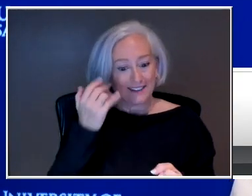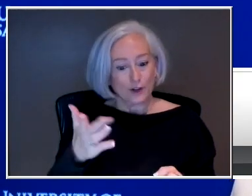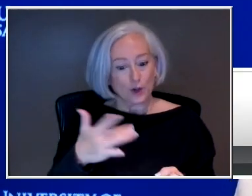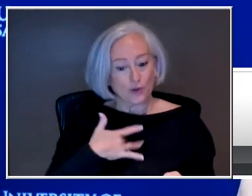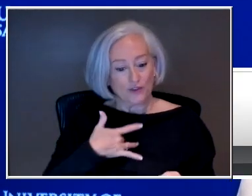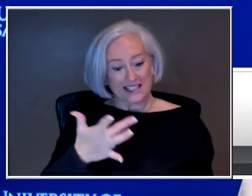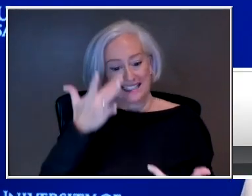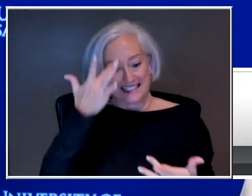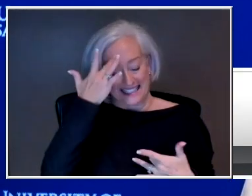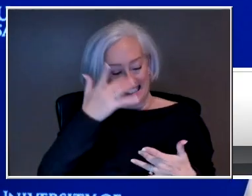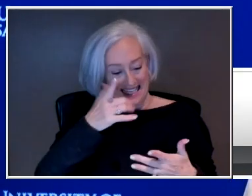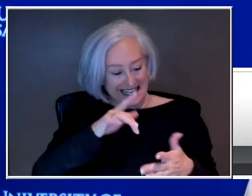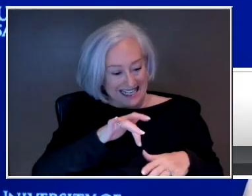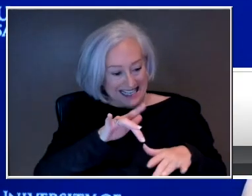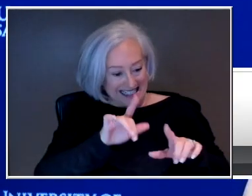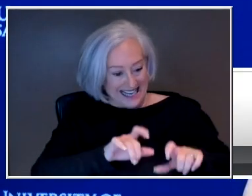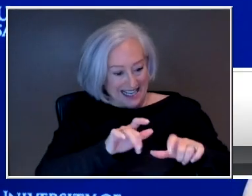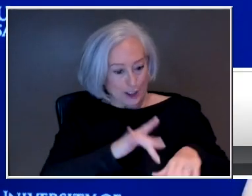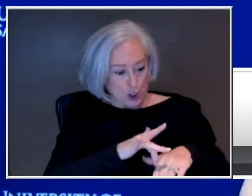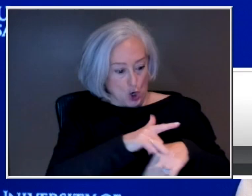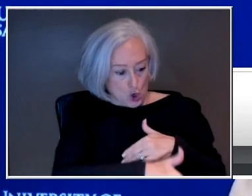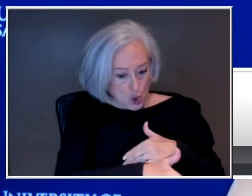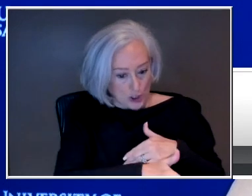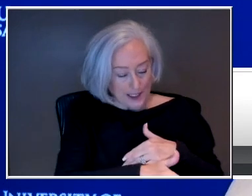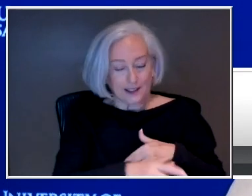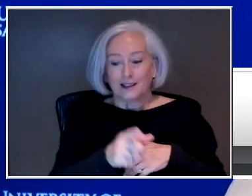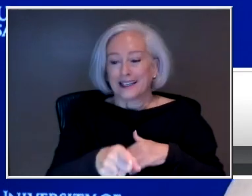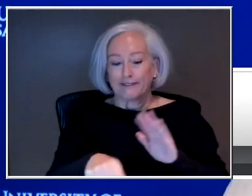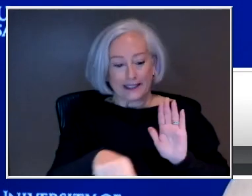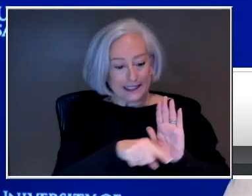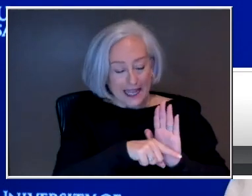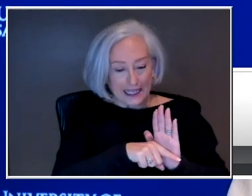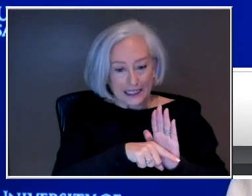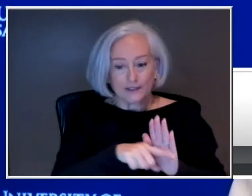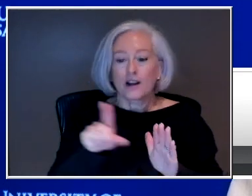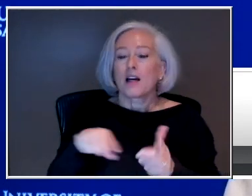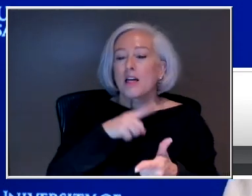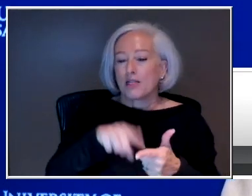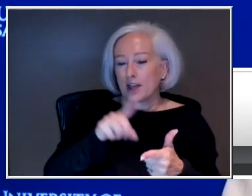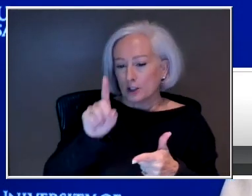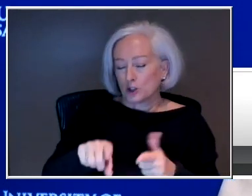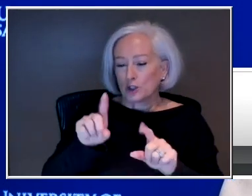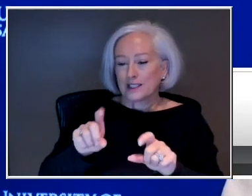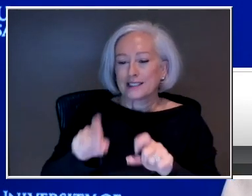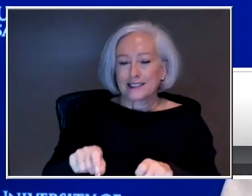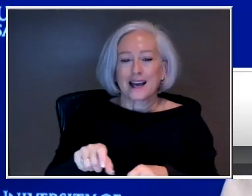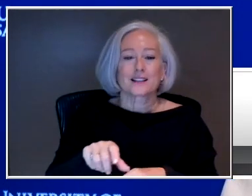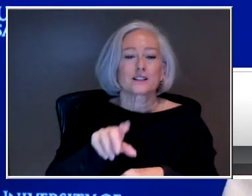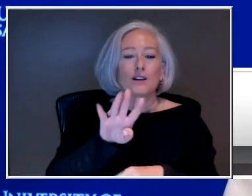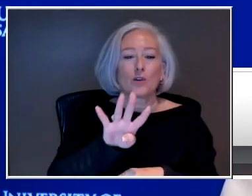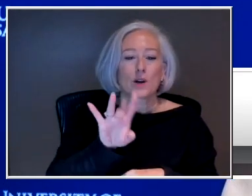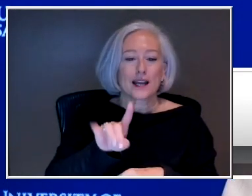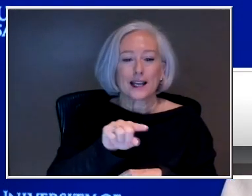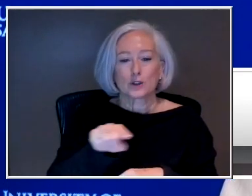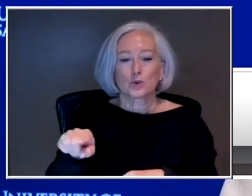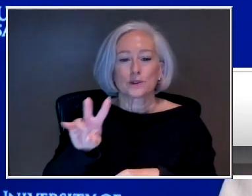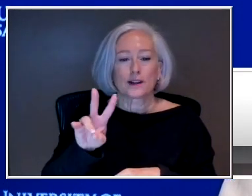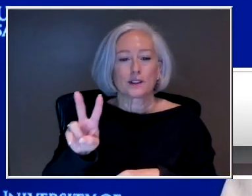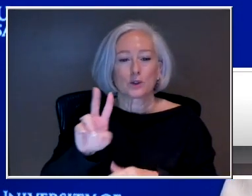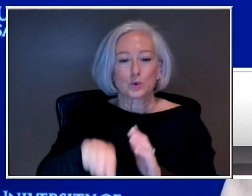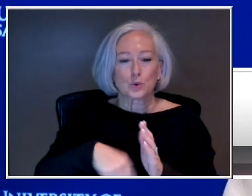If you're negative, you're probably going to want to test 48 hours later or 72 hours later to get a more